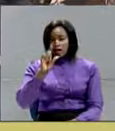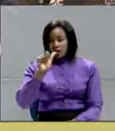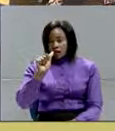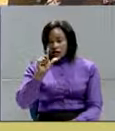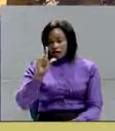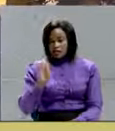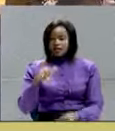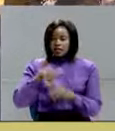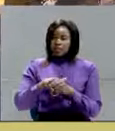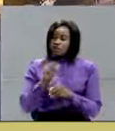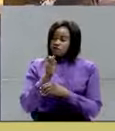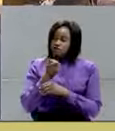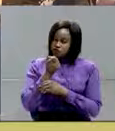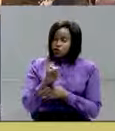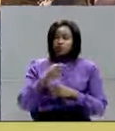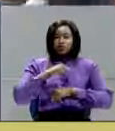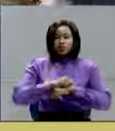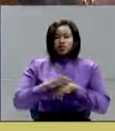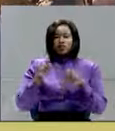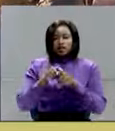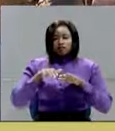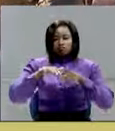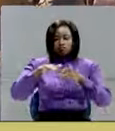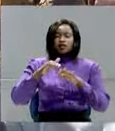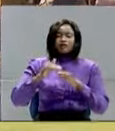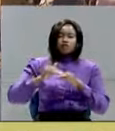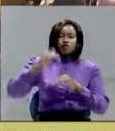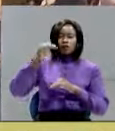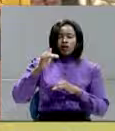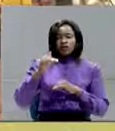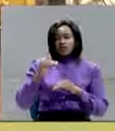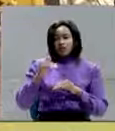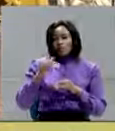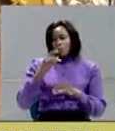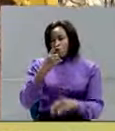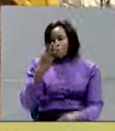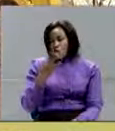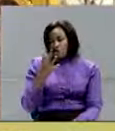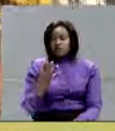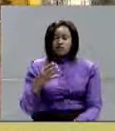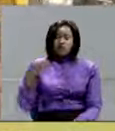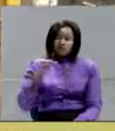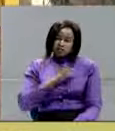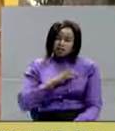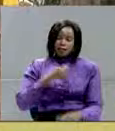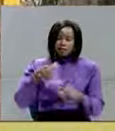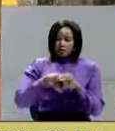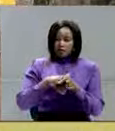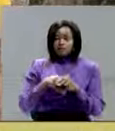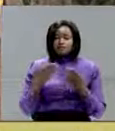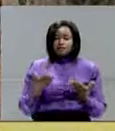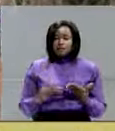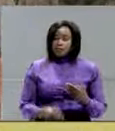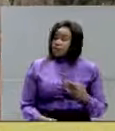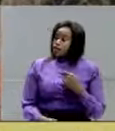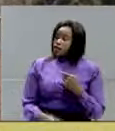that has gone beyond the quota of gender members. The French ambassador to Uganda, Jules Amanda,